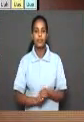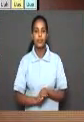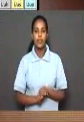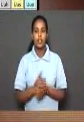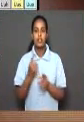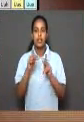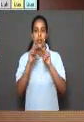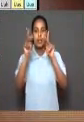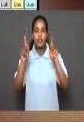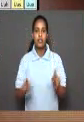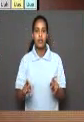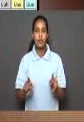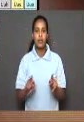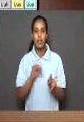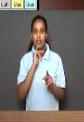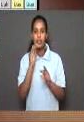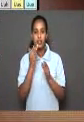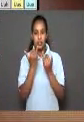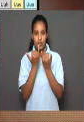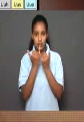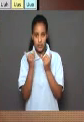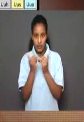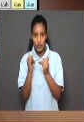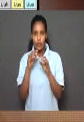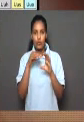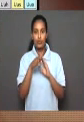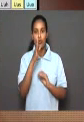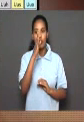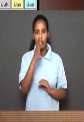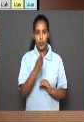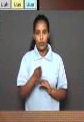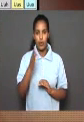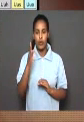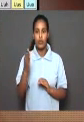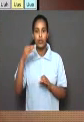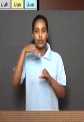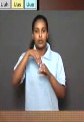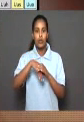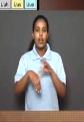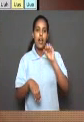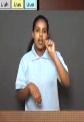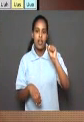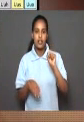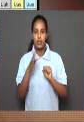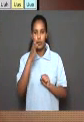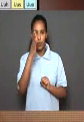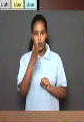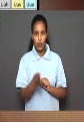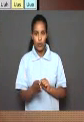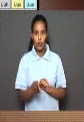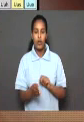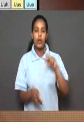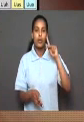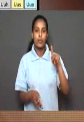The periodic table is divided into blocks, including the S block, the